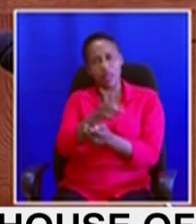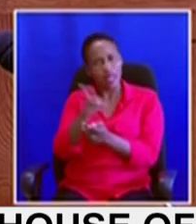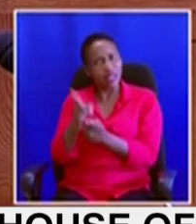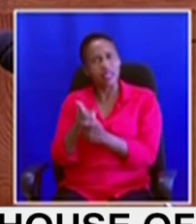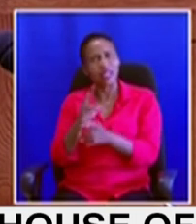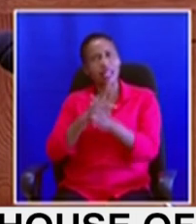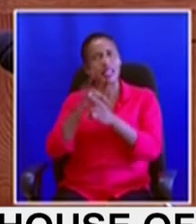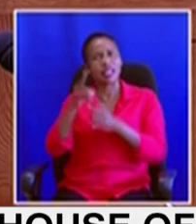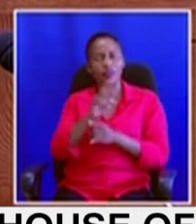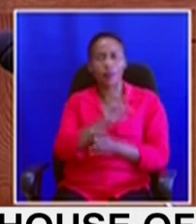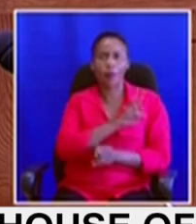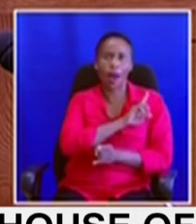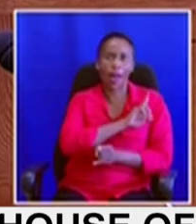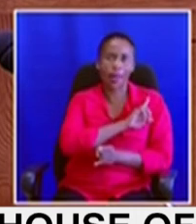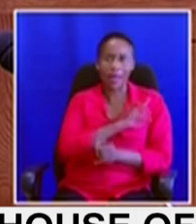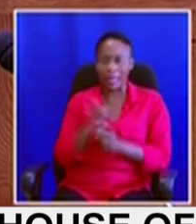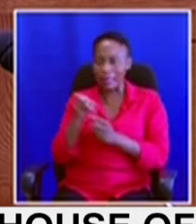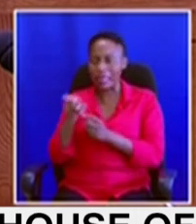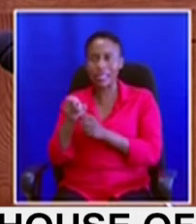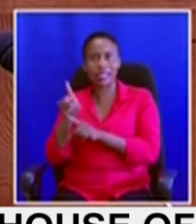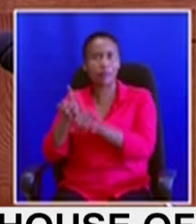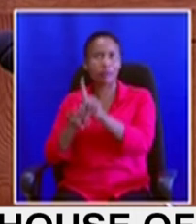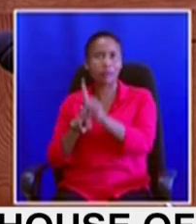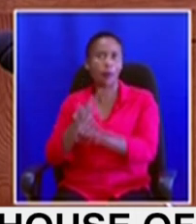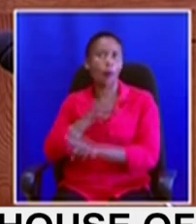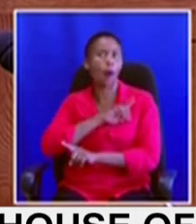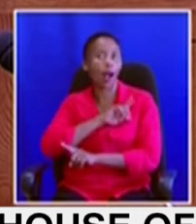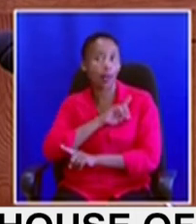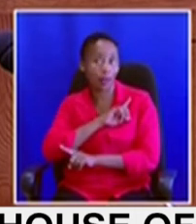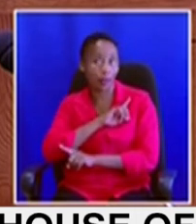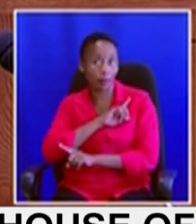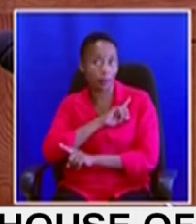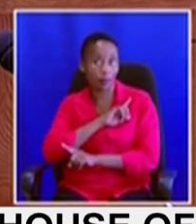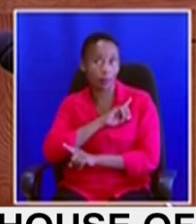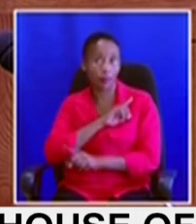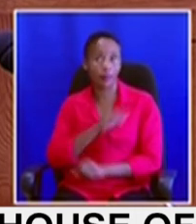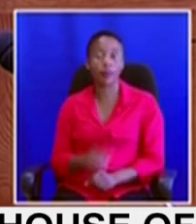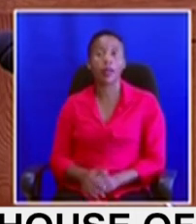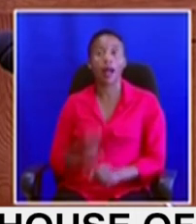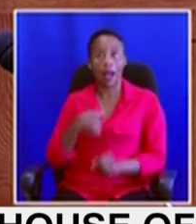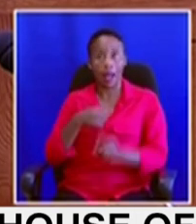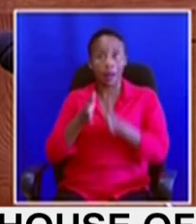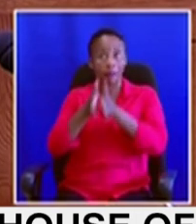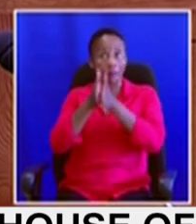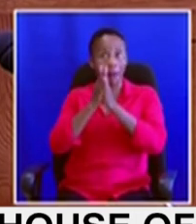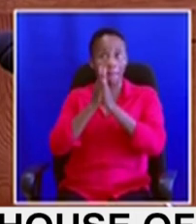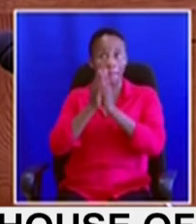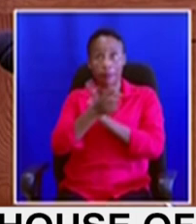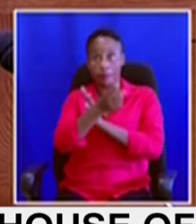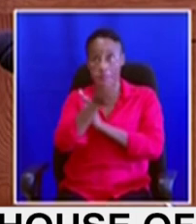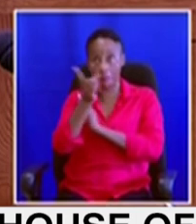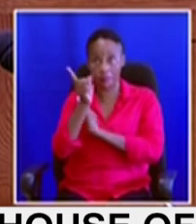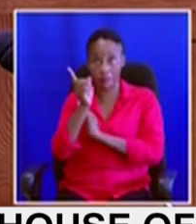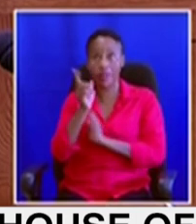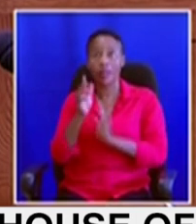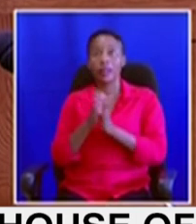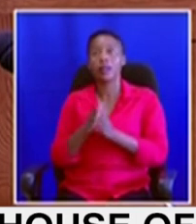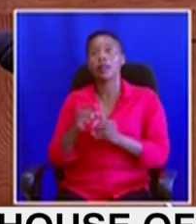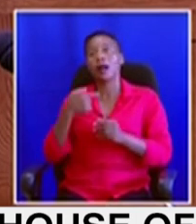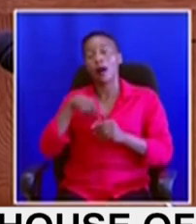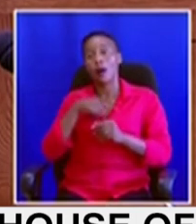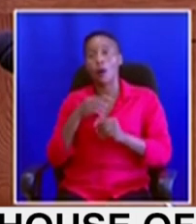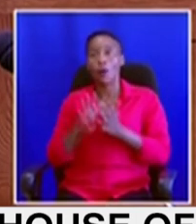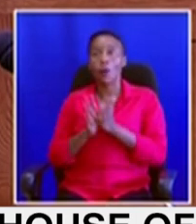successful and why others are not successful. I call upon you, as our kings and queens